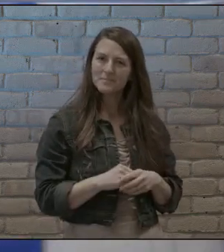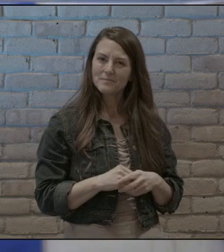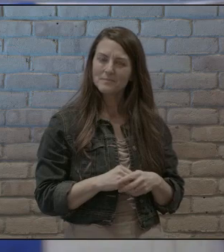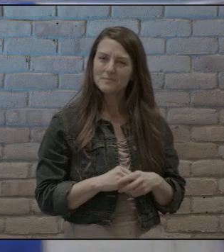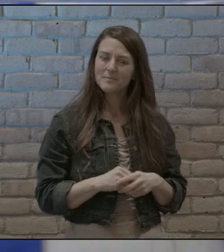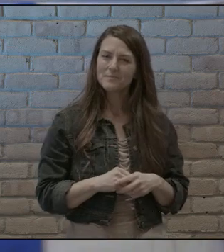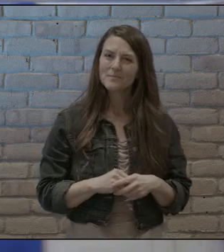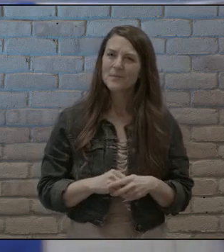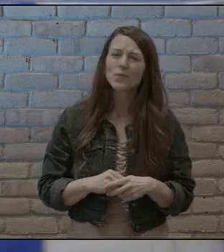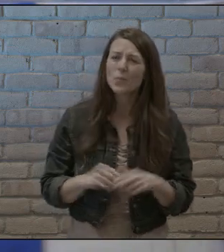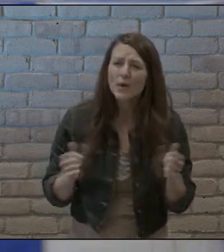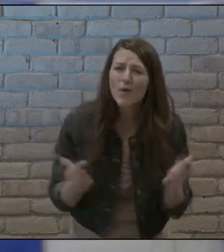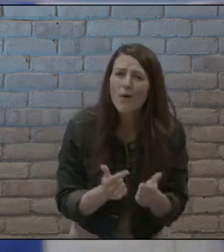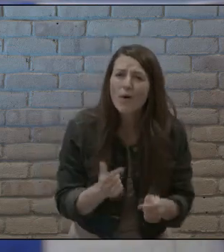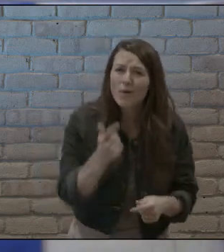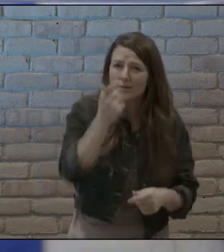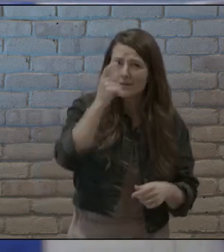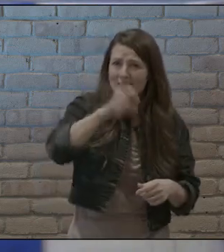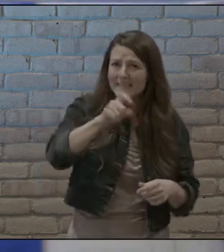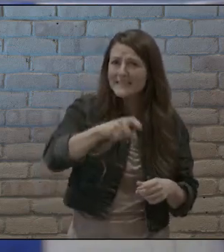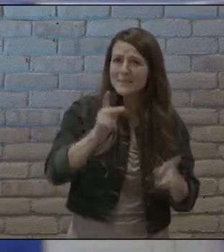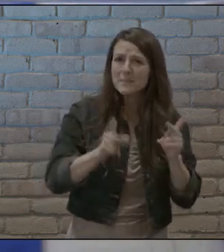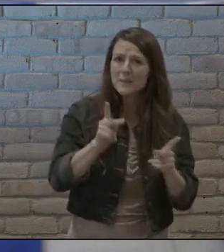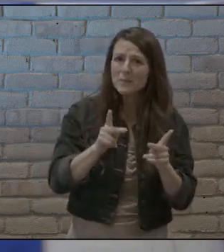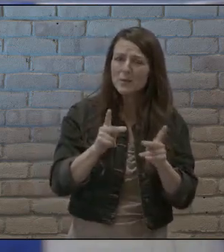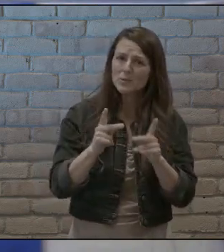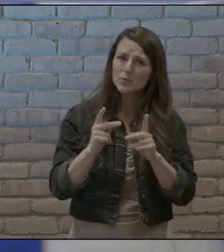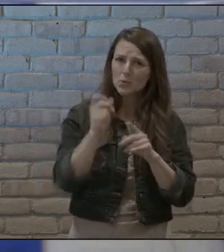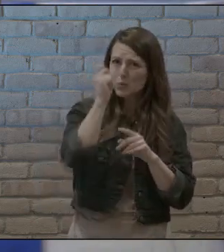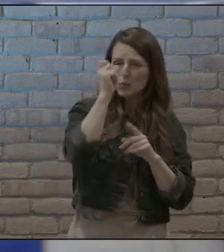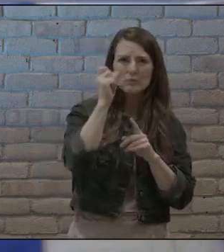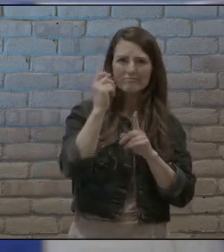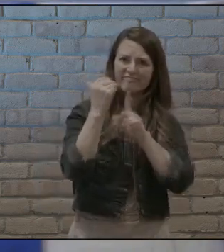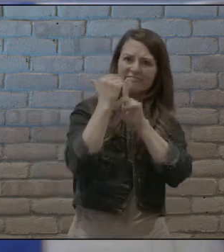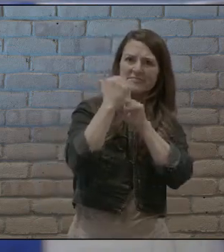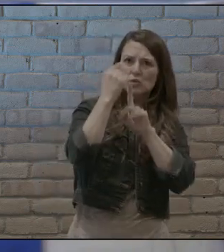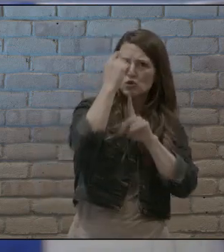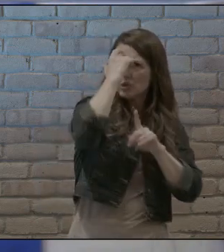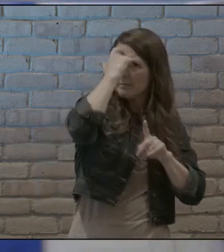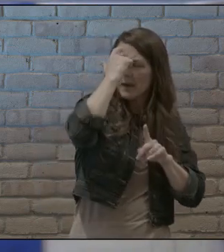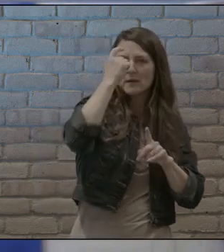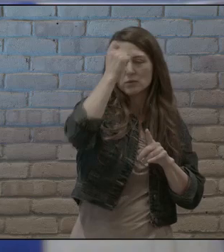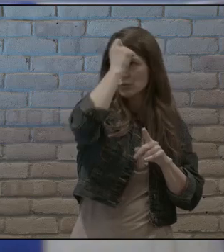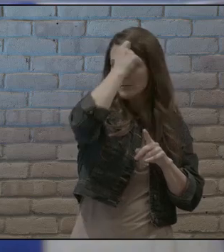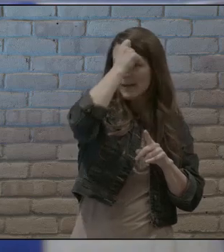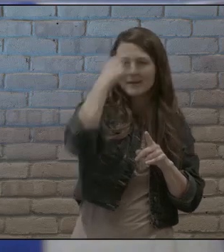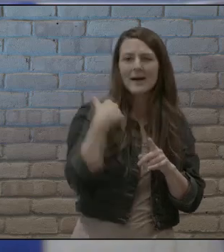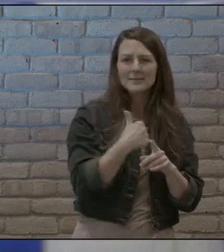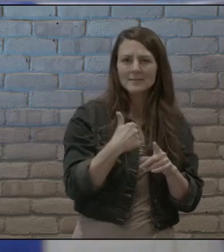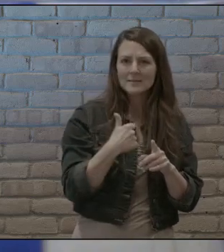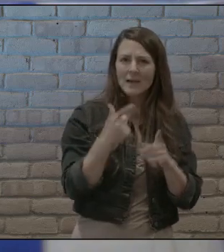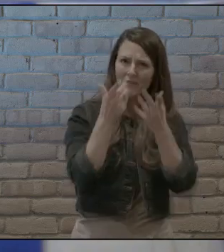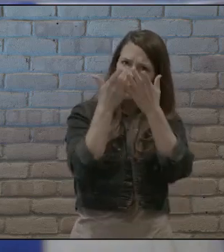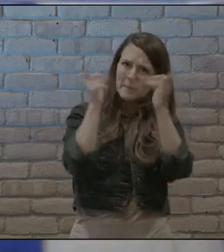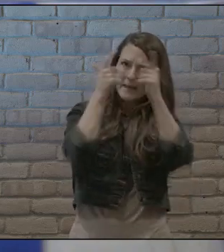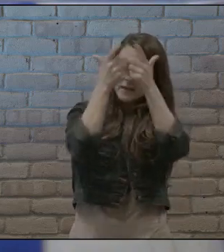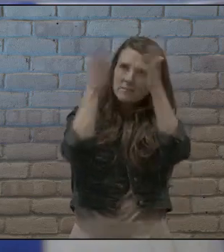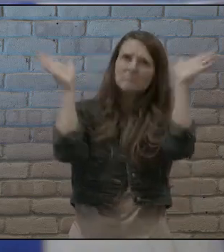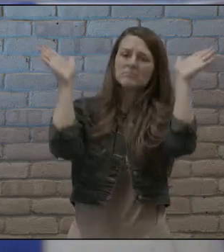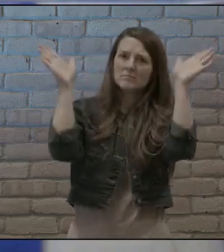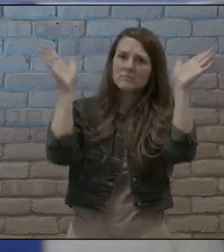And don't we all need people to remind us of the bigger picture and encourage